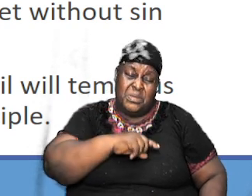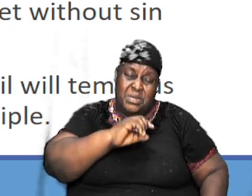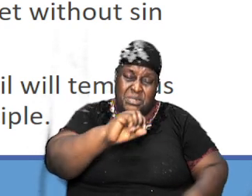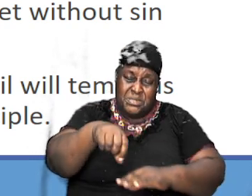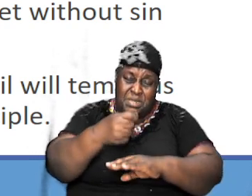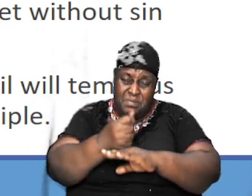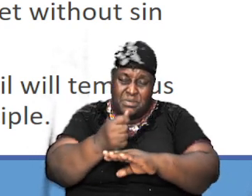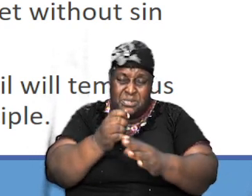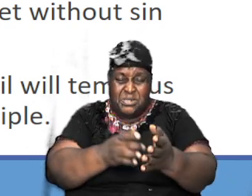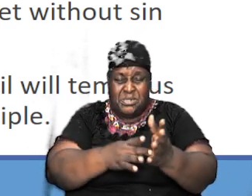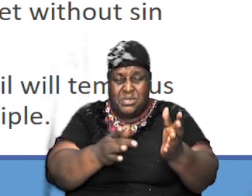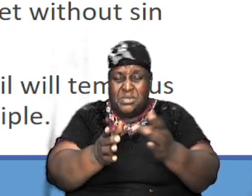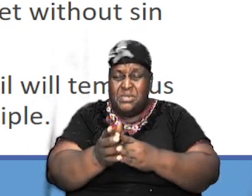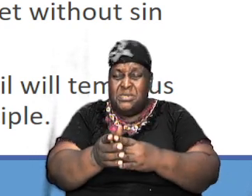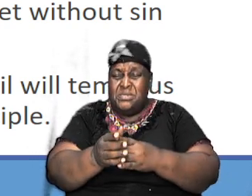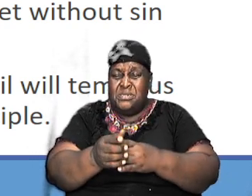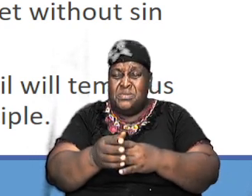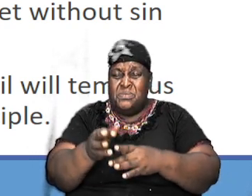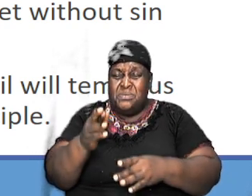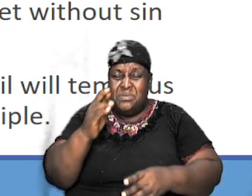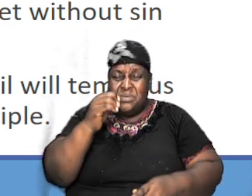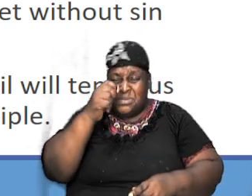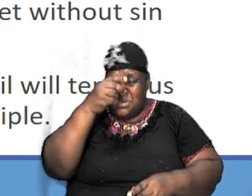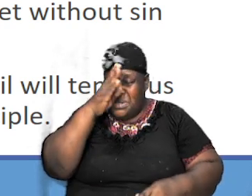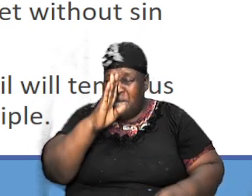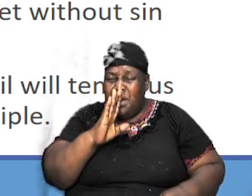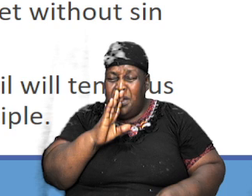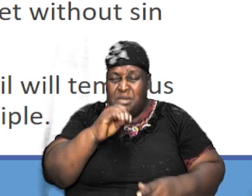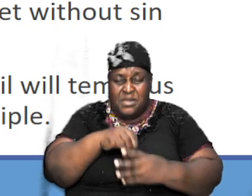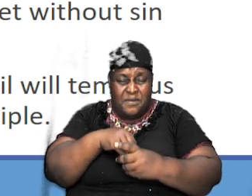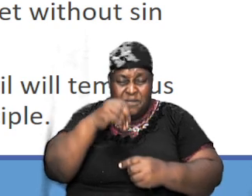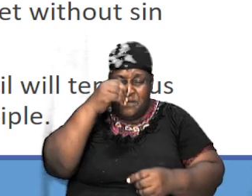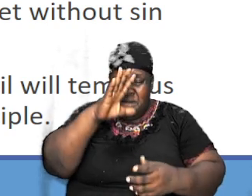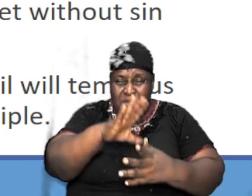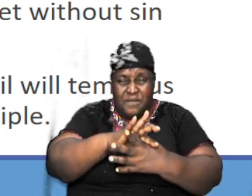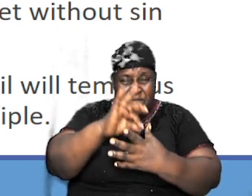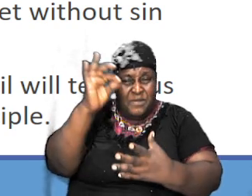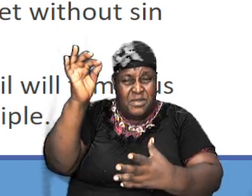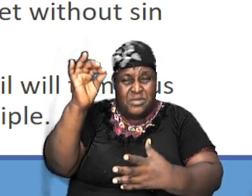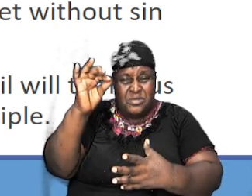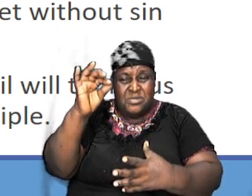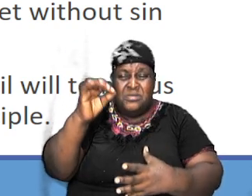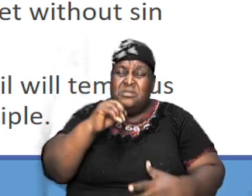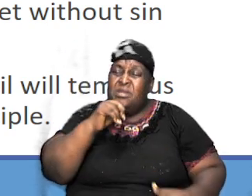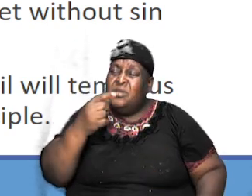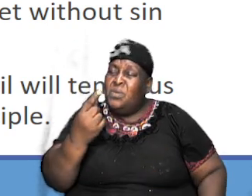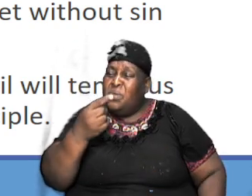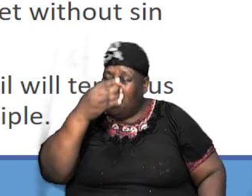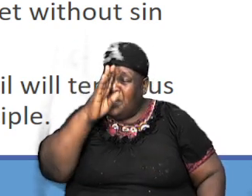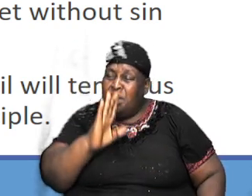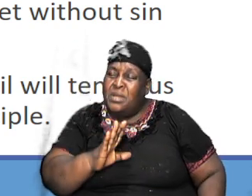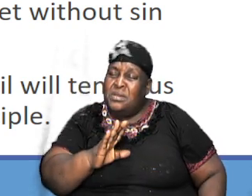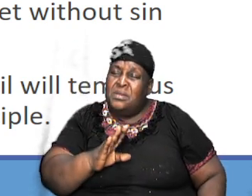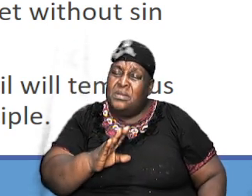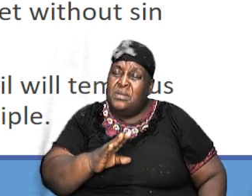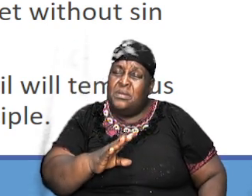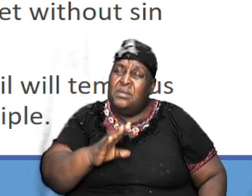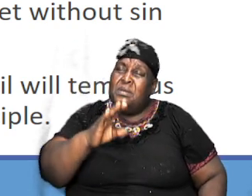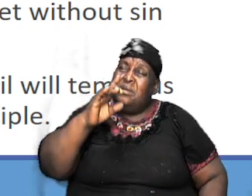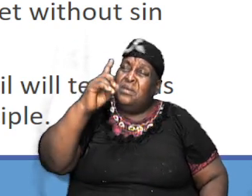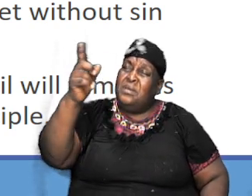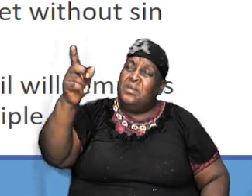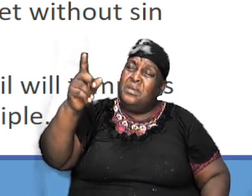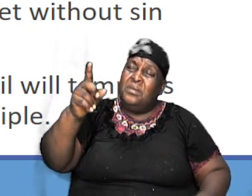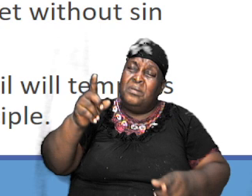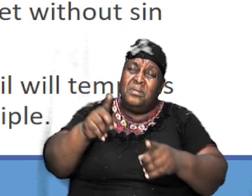Jesus was God. He is God in the flesh. But not only is he God, he's also